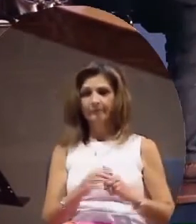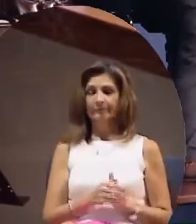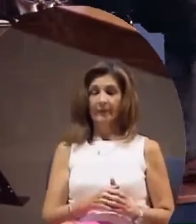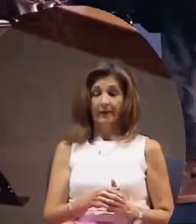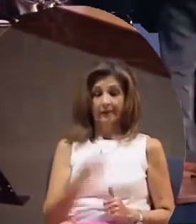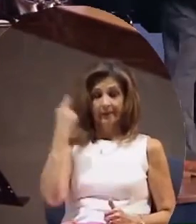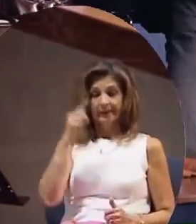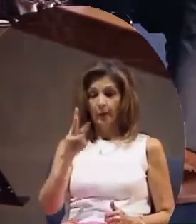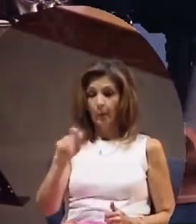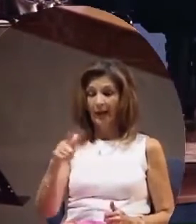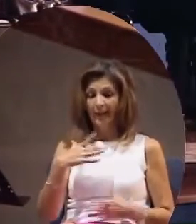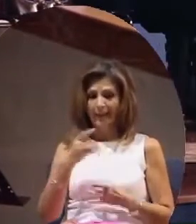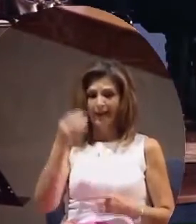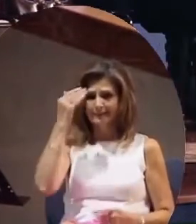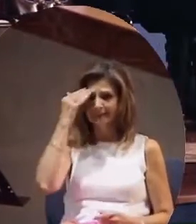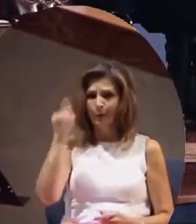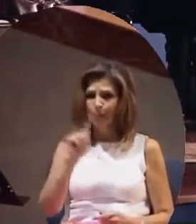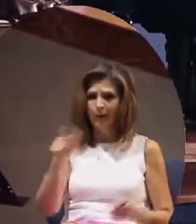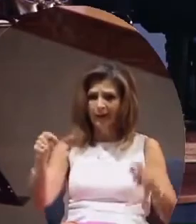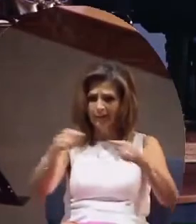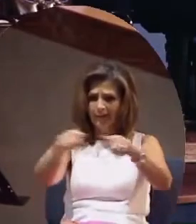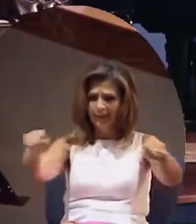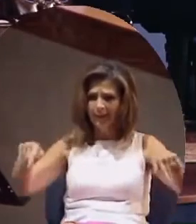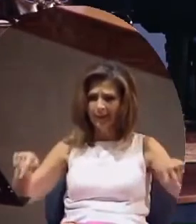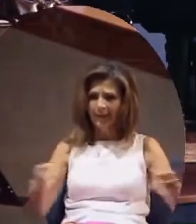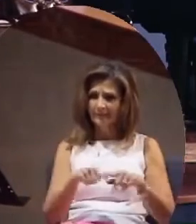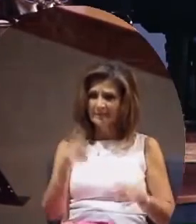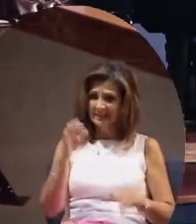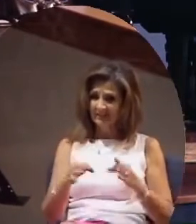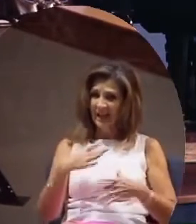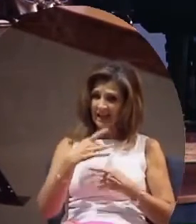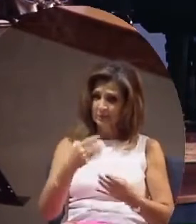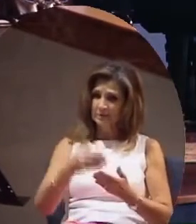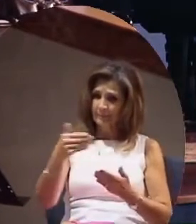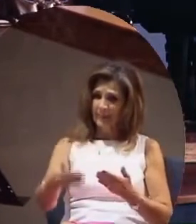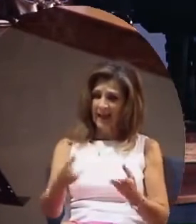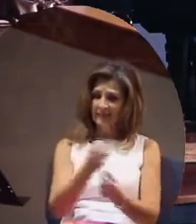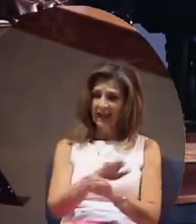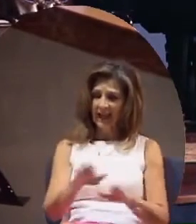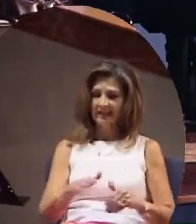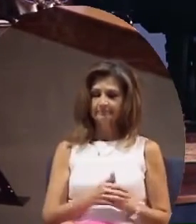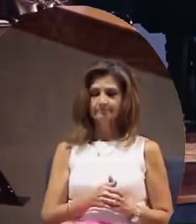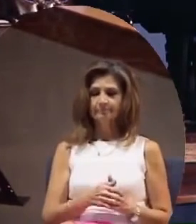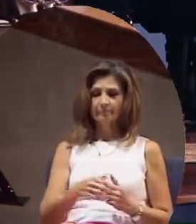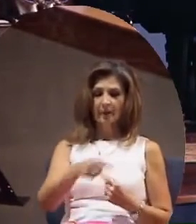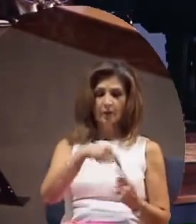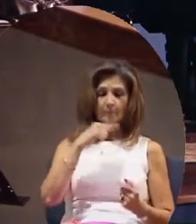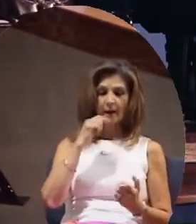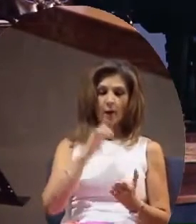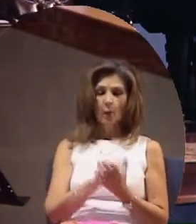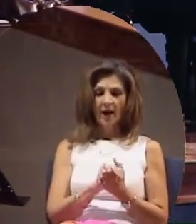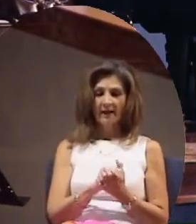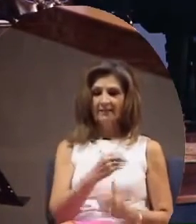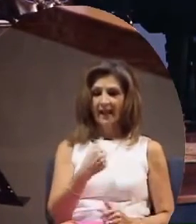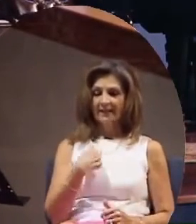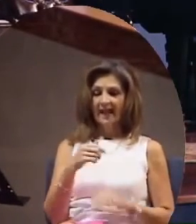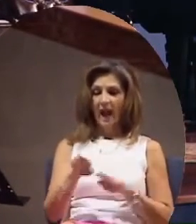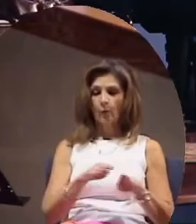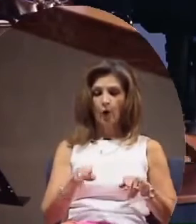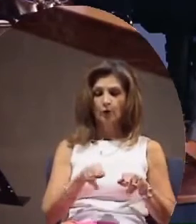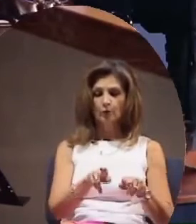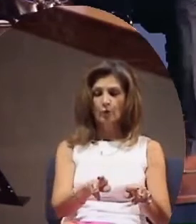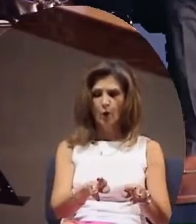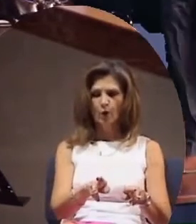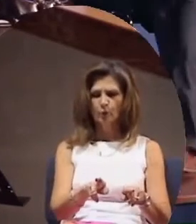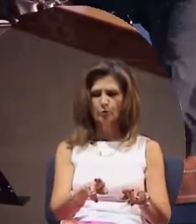thought, well, I'd kind of like to know where the boundaries was if I was going to be interested in it. And we turned, and my wife was walking down the road, and we